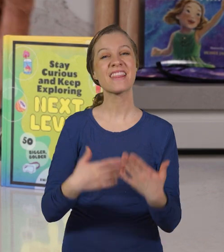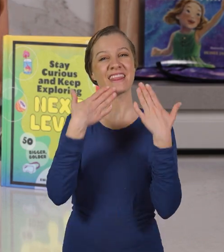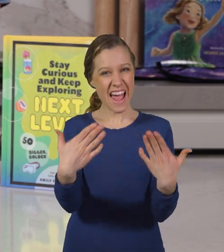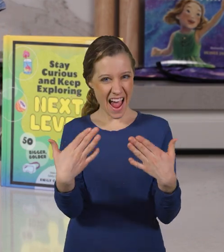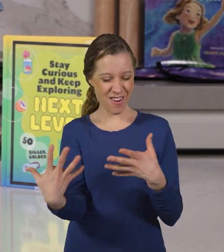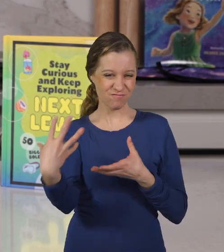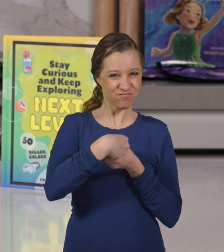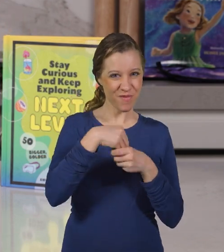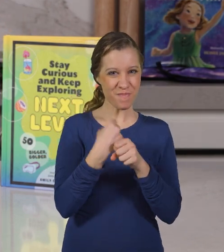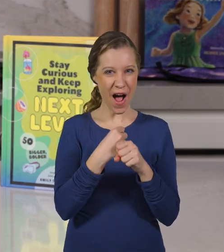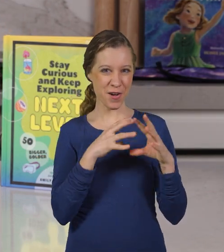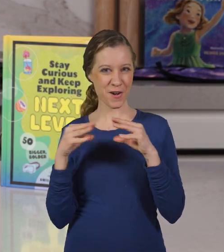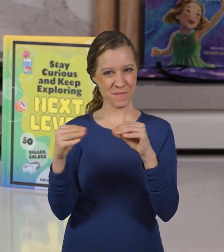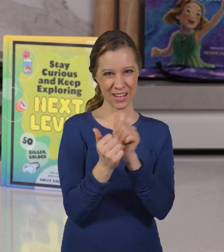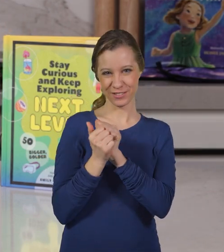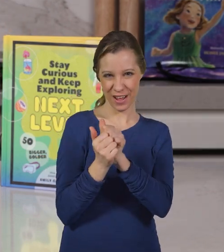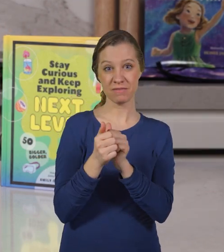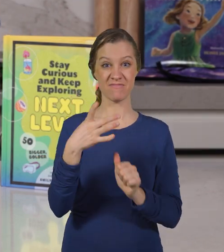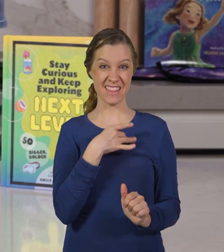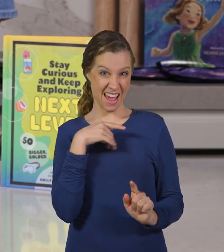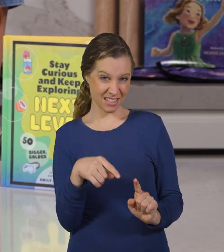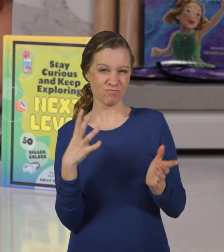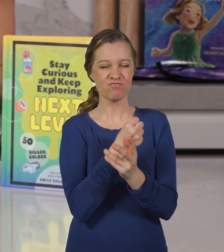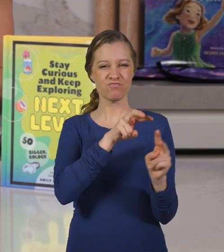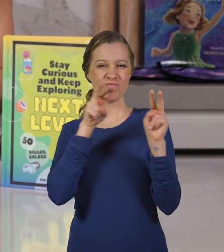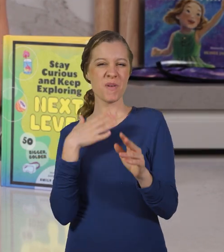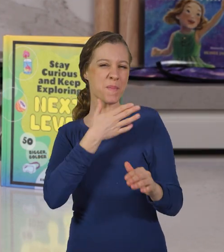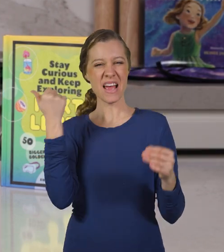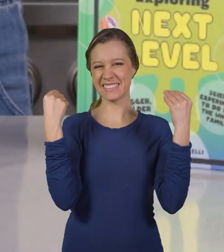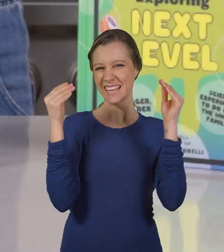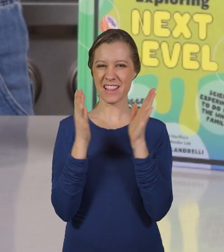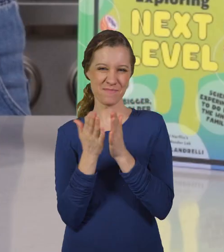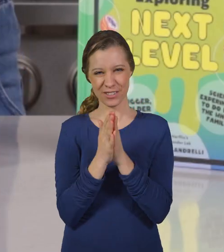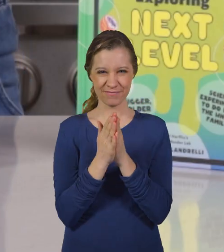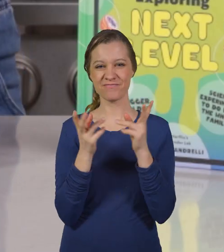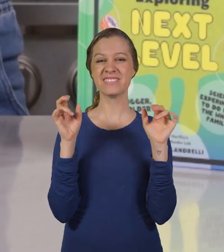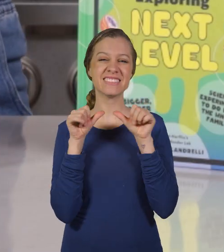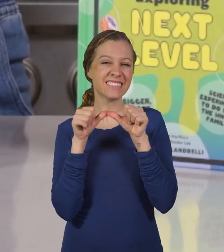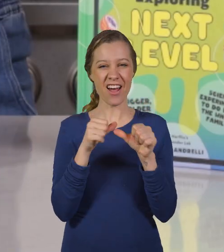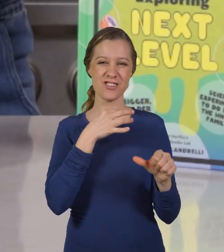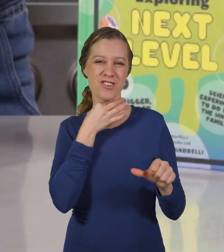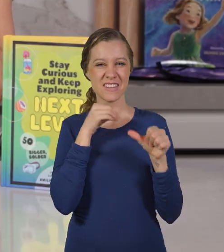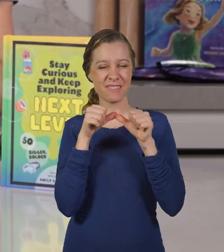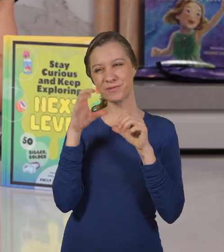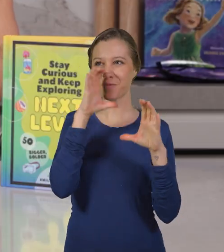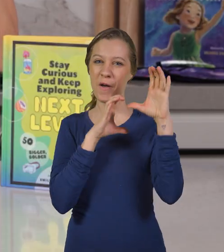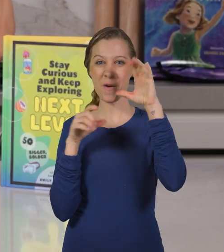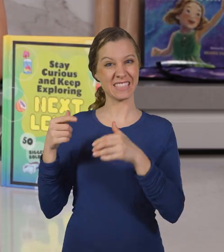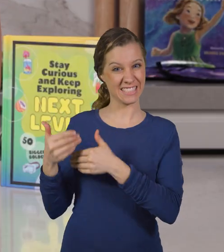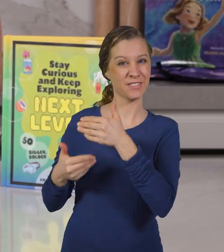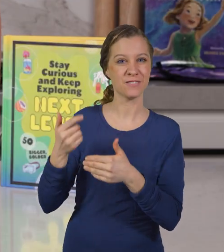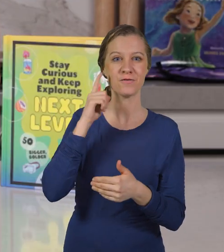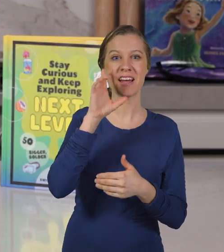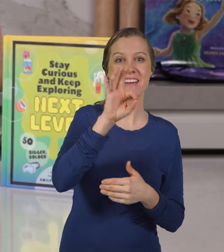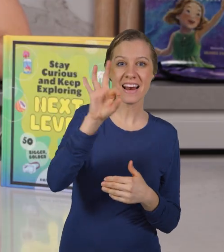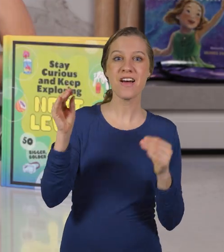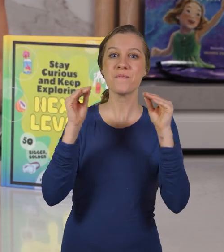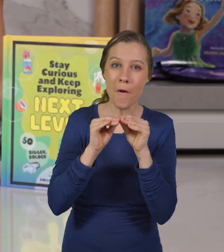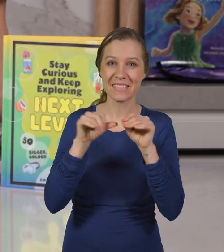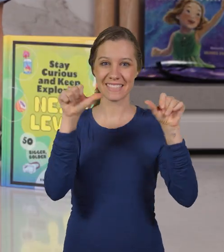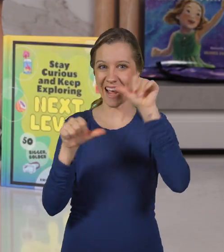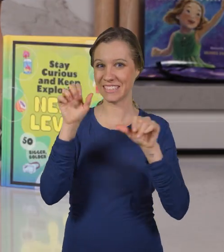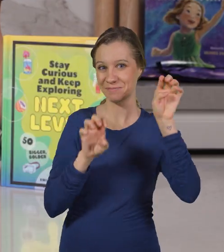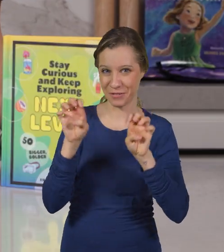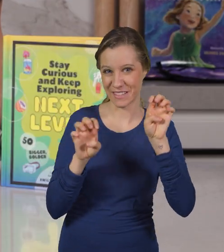Thank you for making oobleck with me. If you like this one, be sure to check out my best-selling Stay Curious and Keep Exploring book series for 99